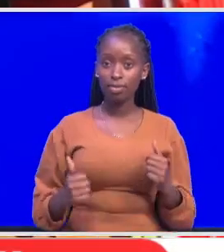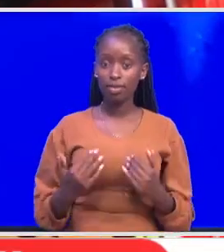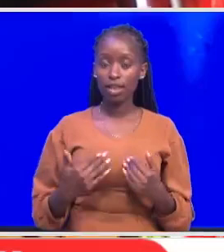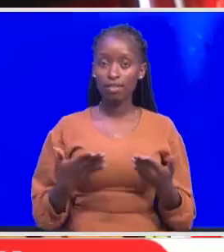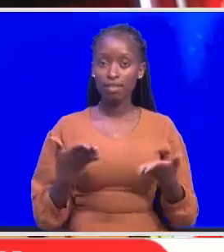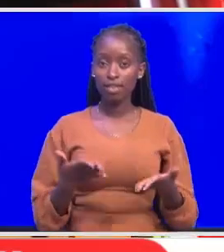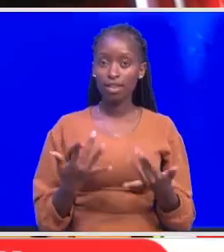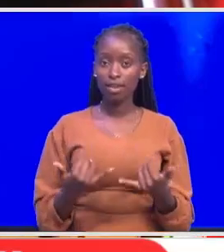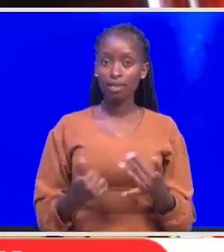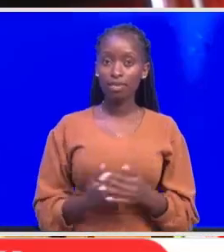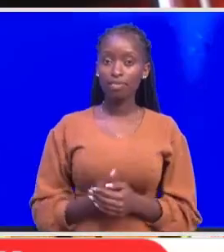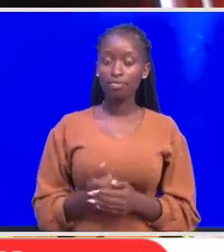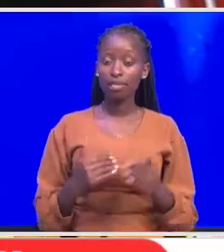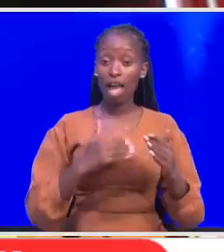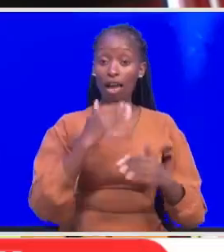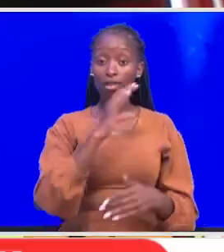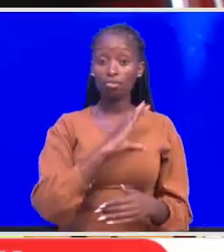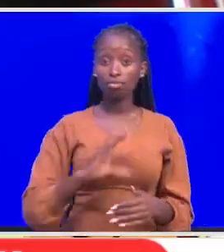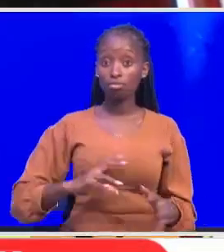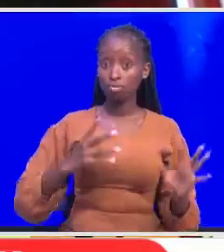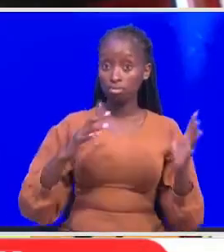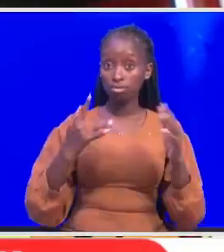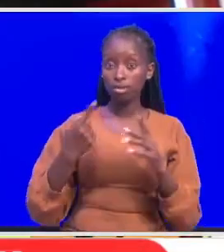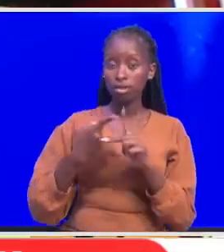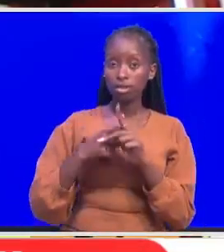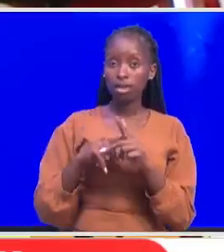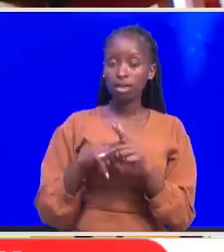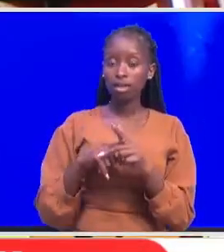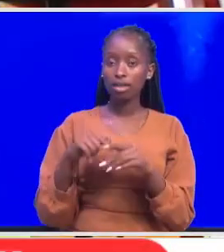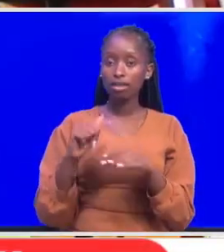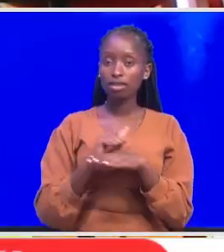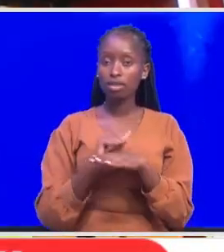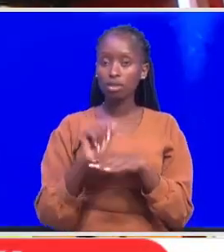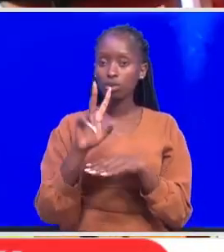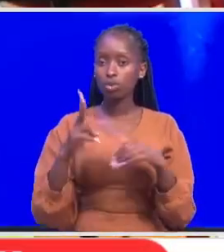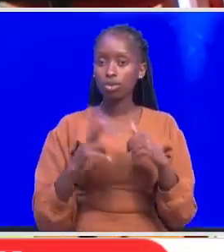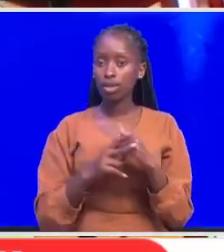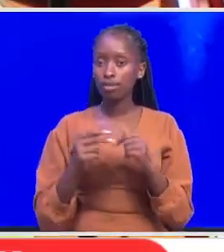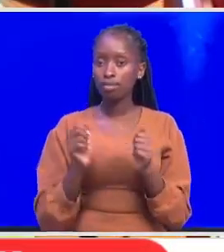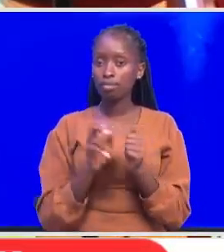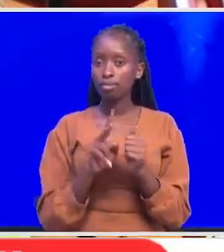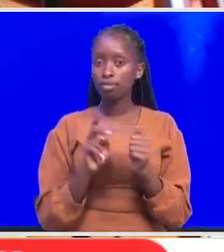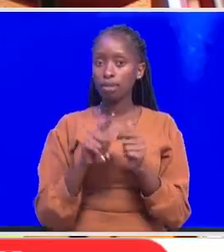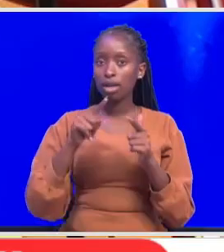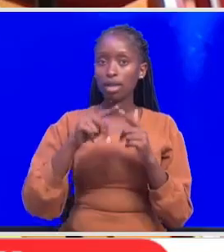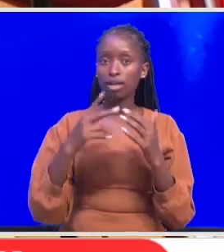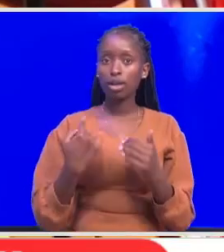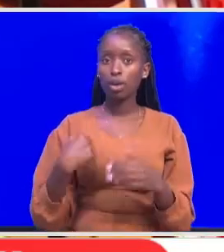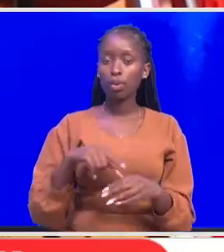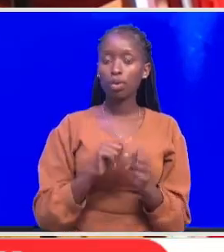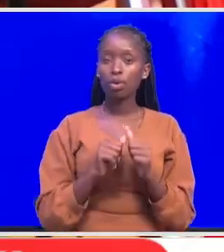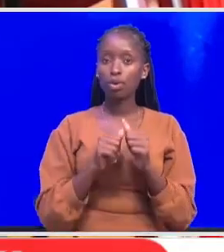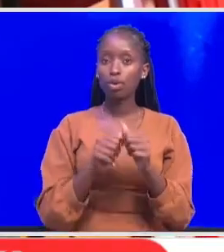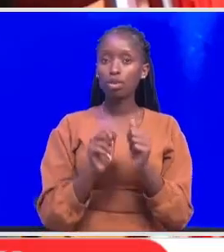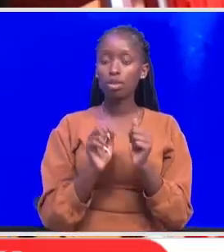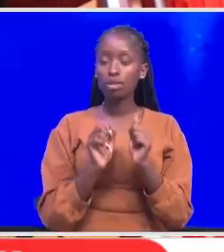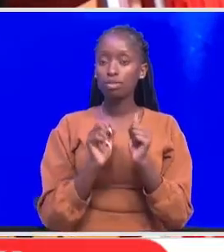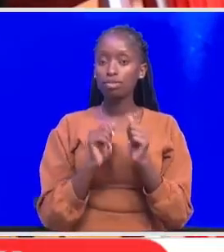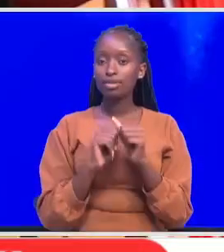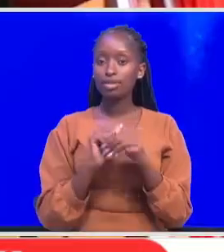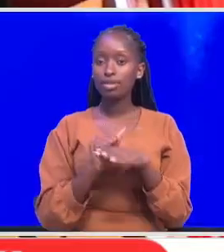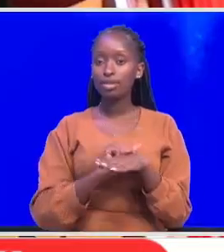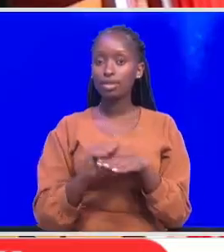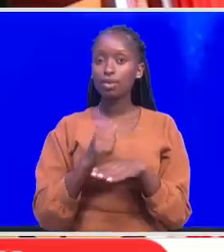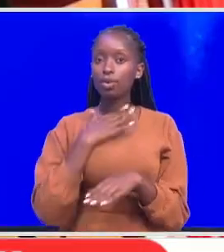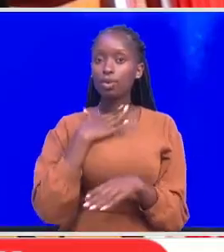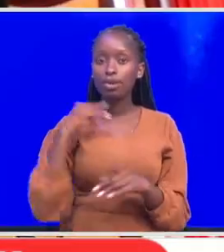board. After Christmas, we started training on 27th of December. Up to now, we're still training. We are aiming at